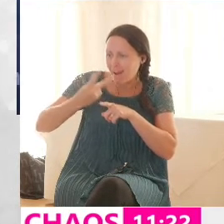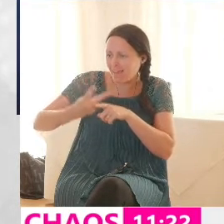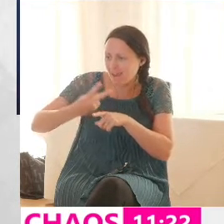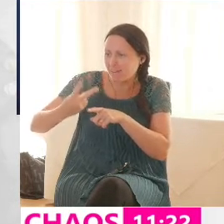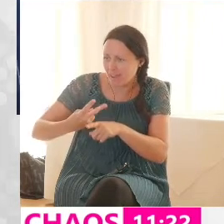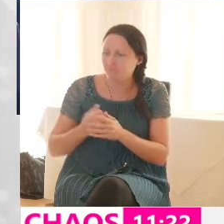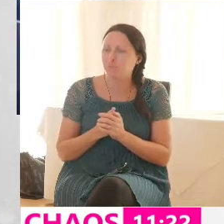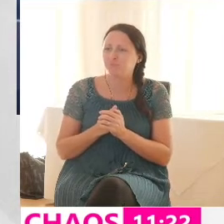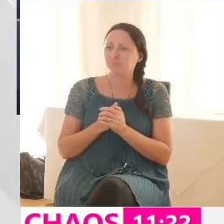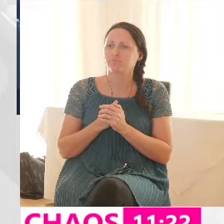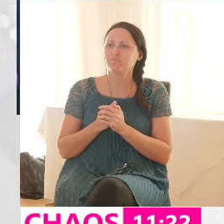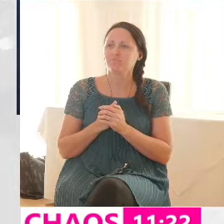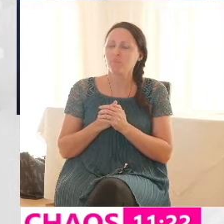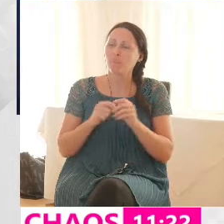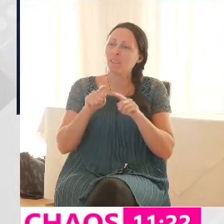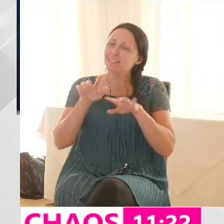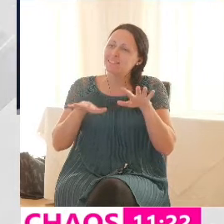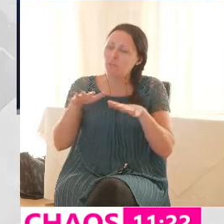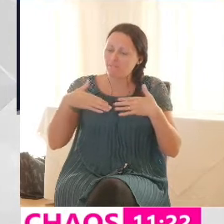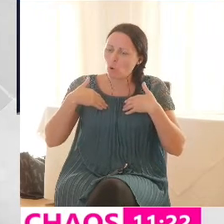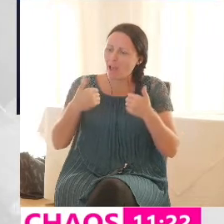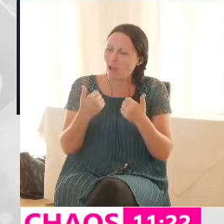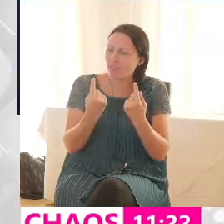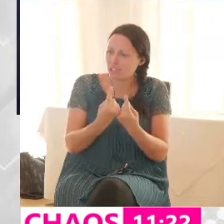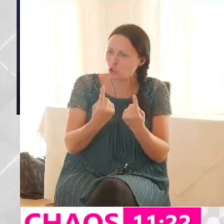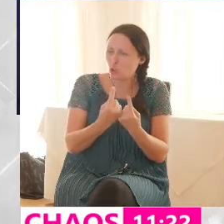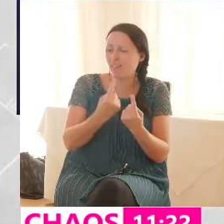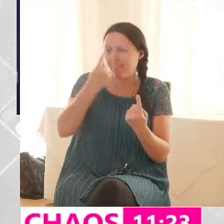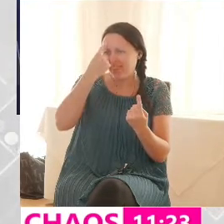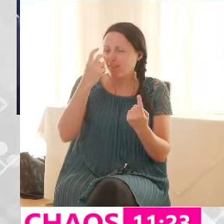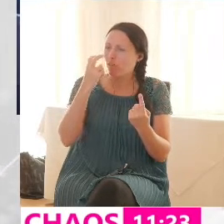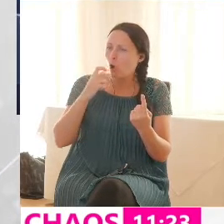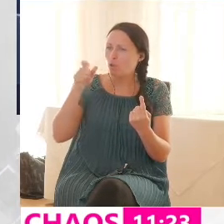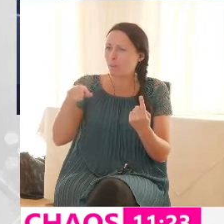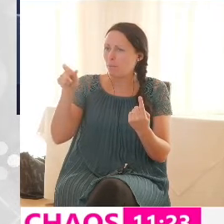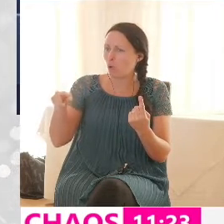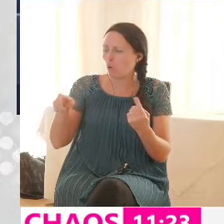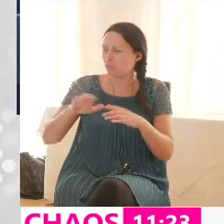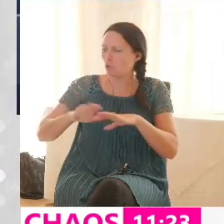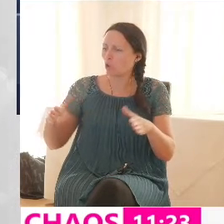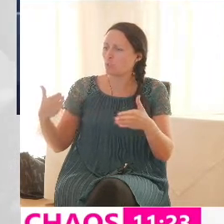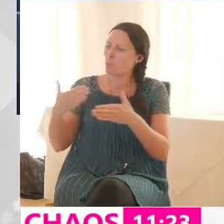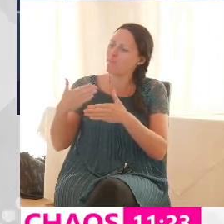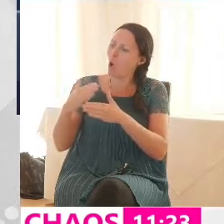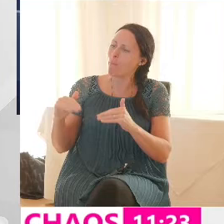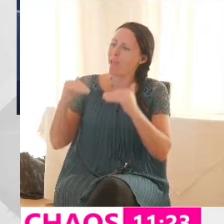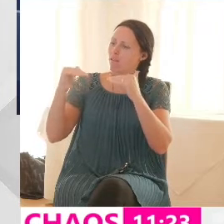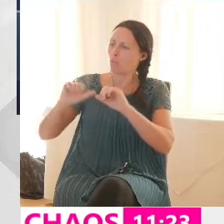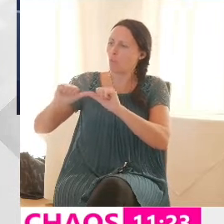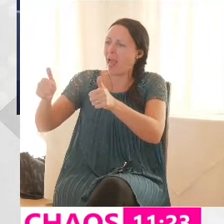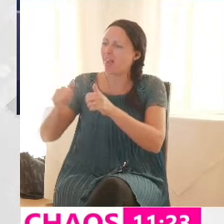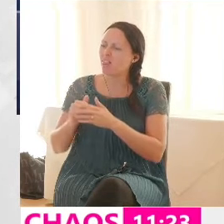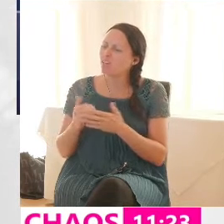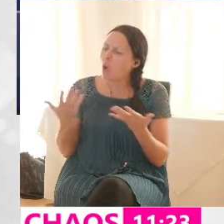issue, for the performance issue, they think that older people are not performing well, or they have got